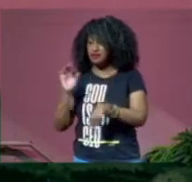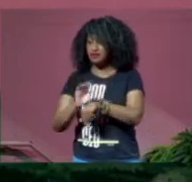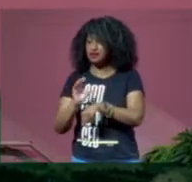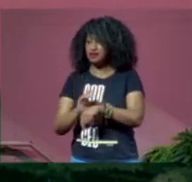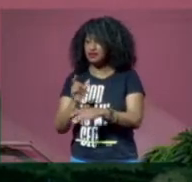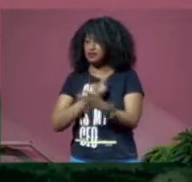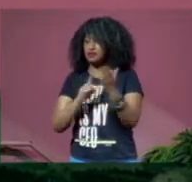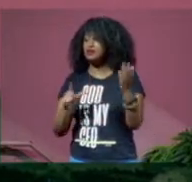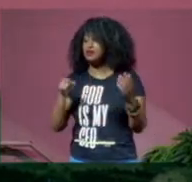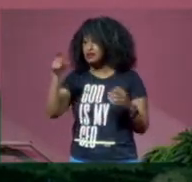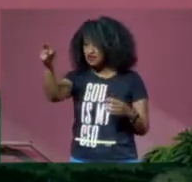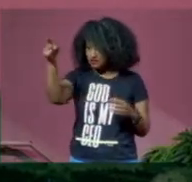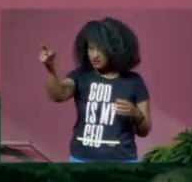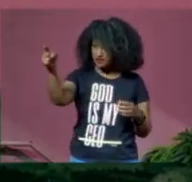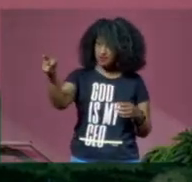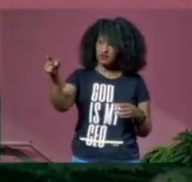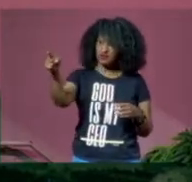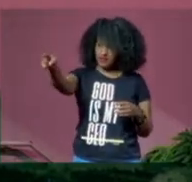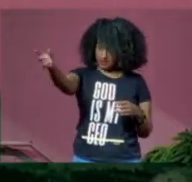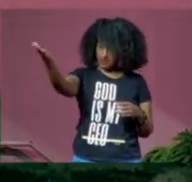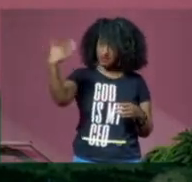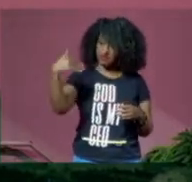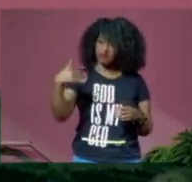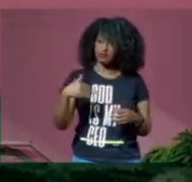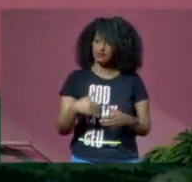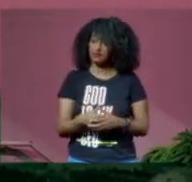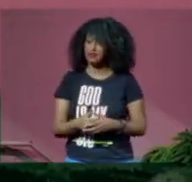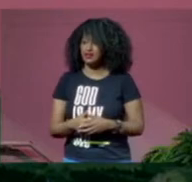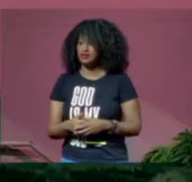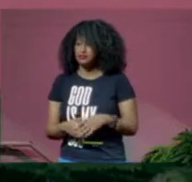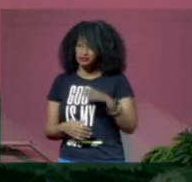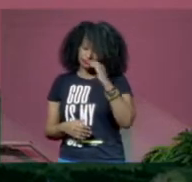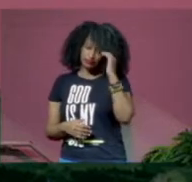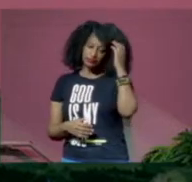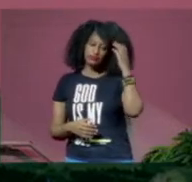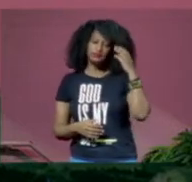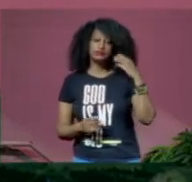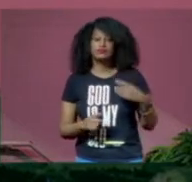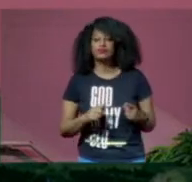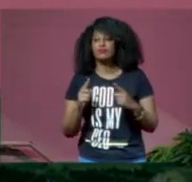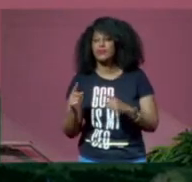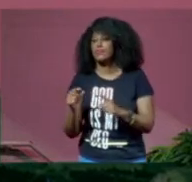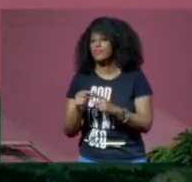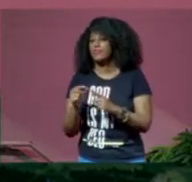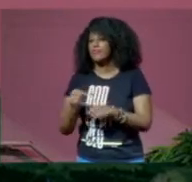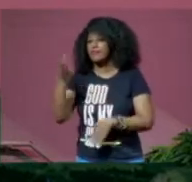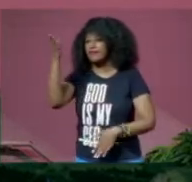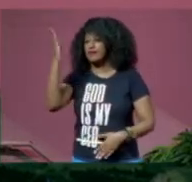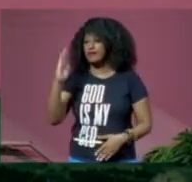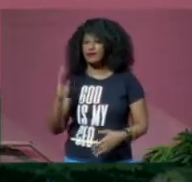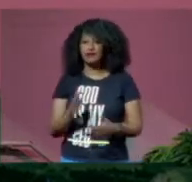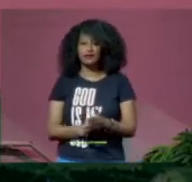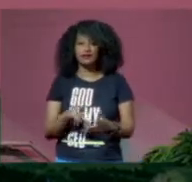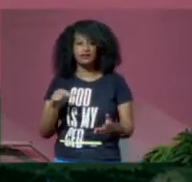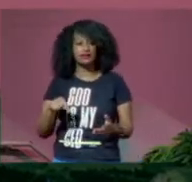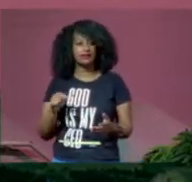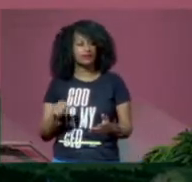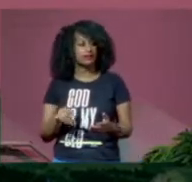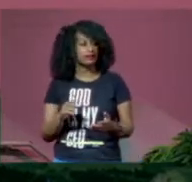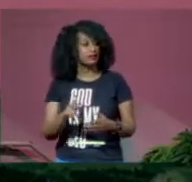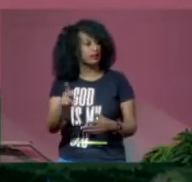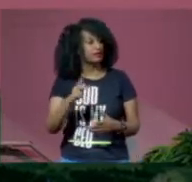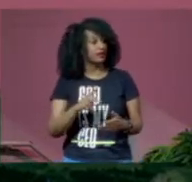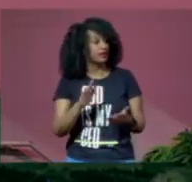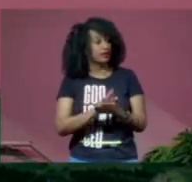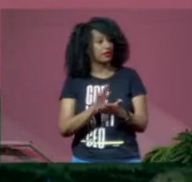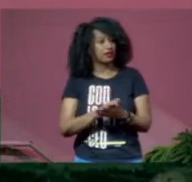only got 18 minutes left, so let's go to the Word of God on this back to school Sunday as we